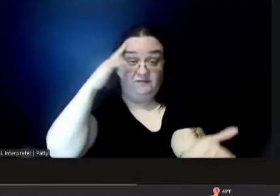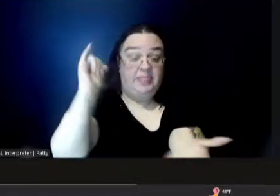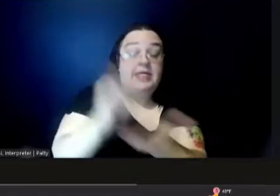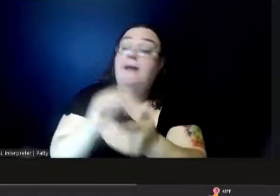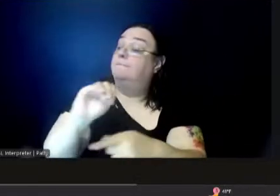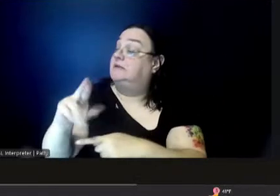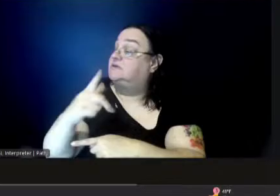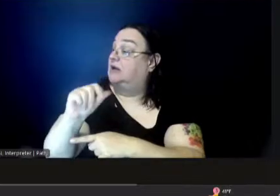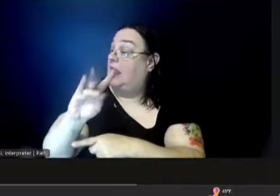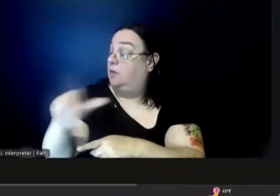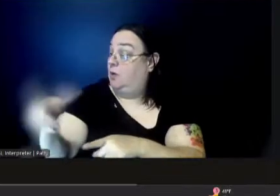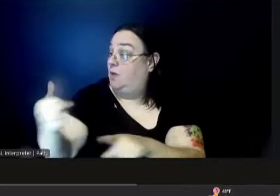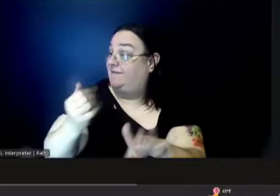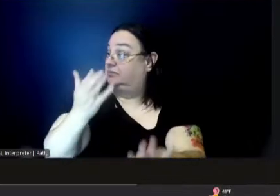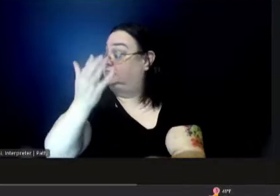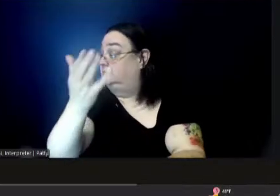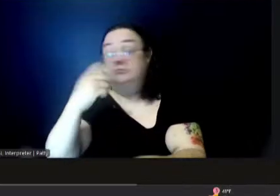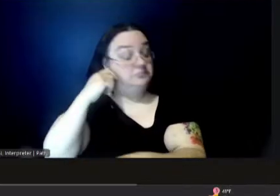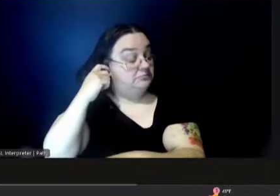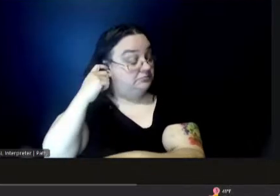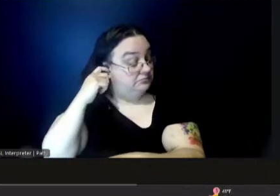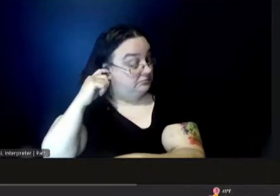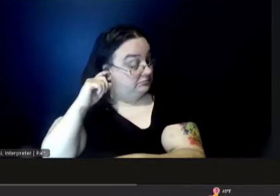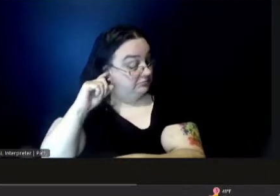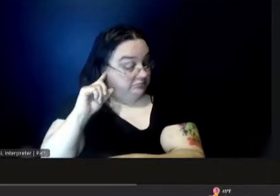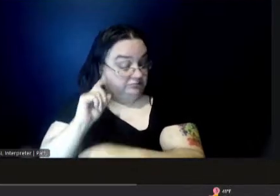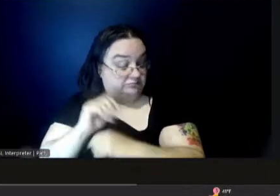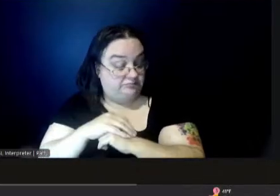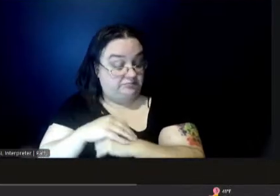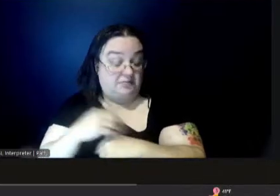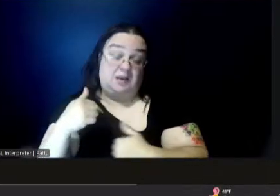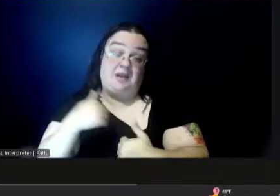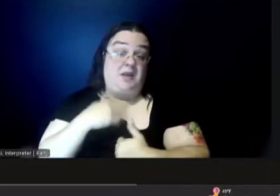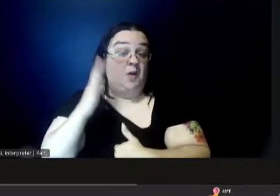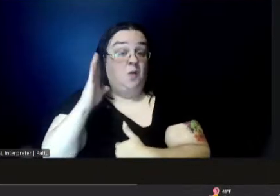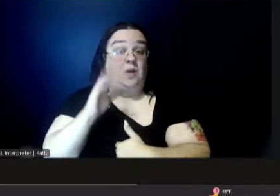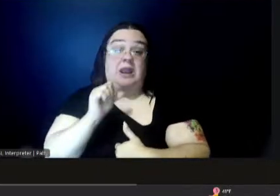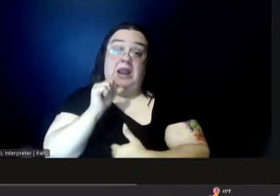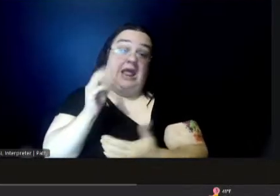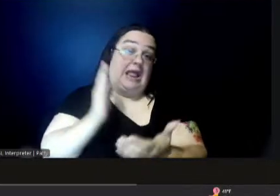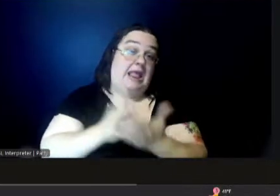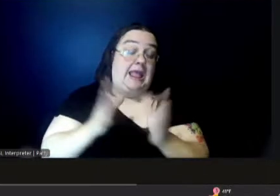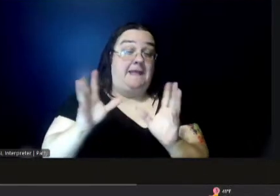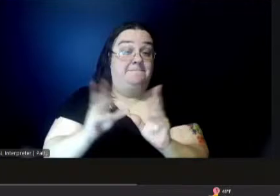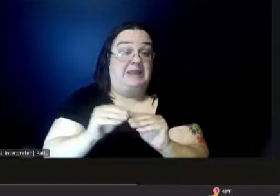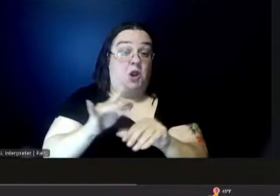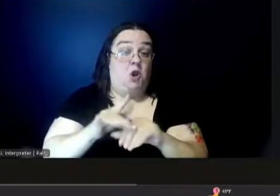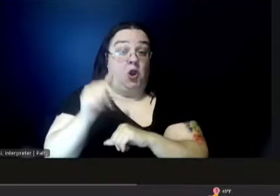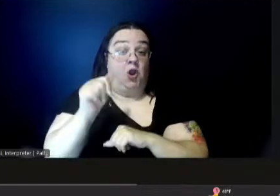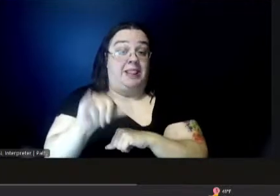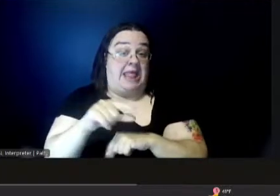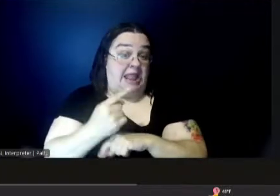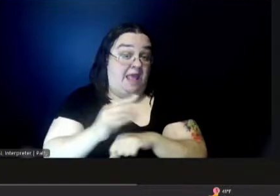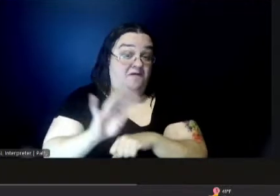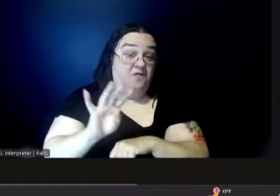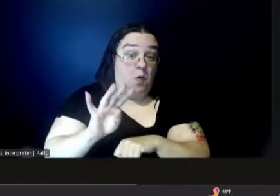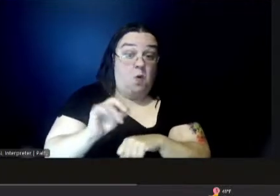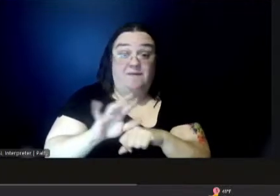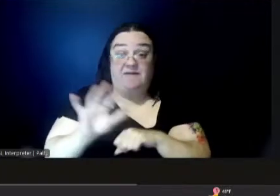you have a bid? Yeah, I mean, would you be opposed to meeting earlier that day, 4 p.m., 5 p.m.?